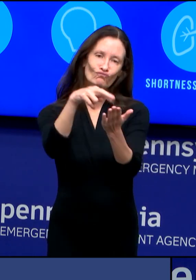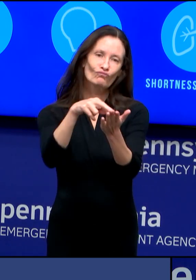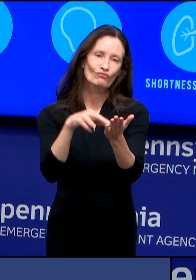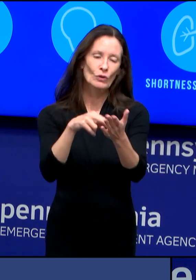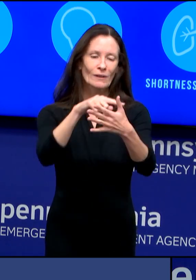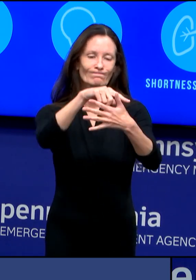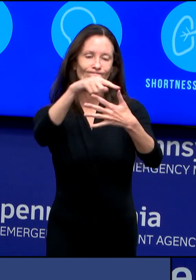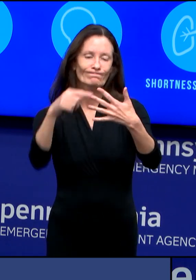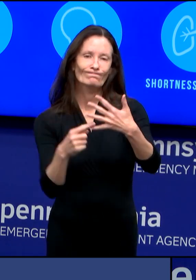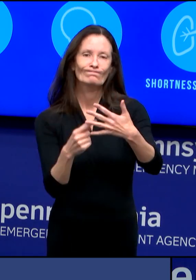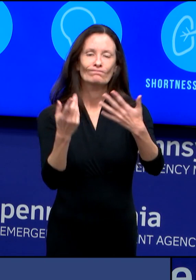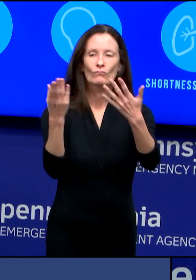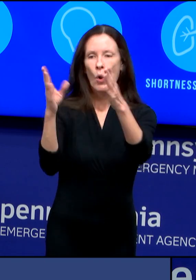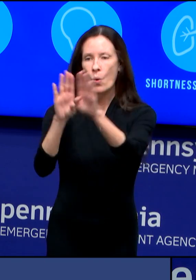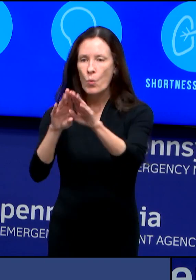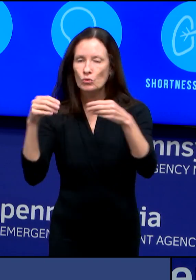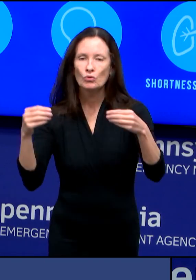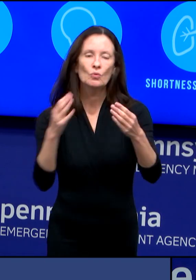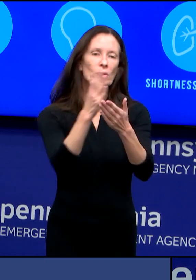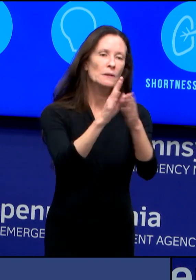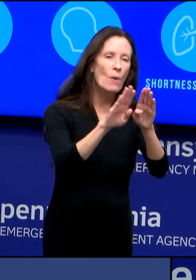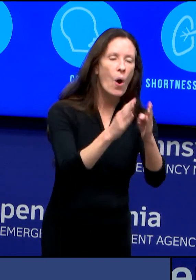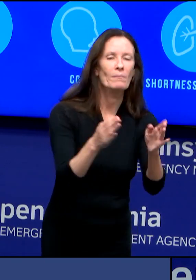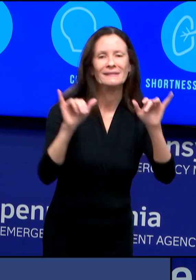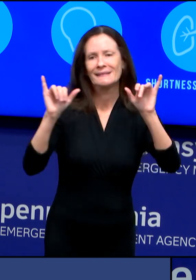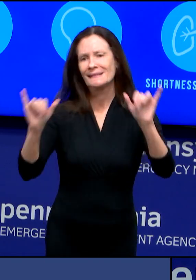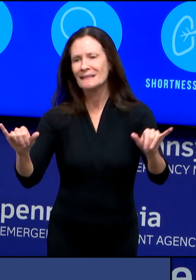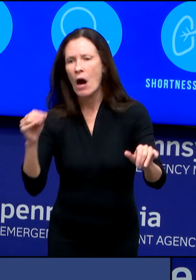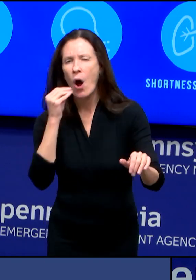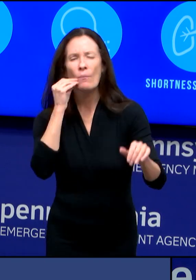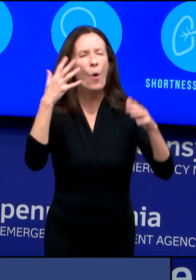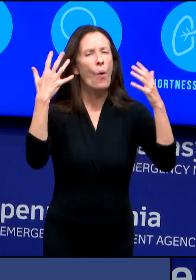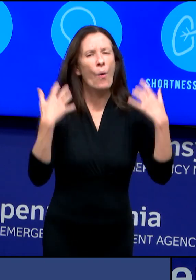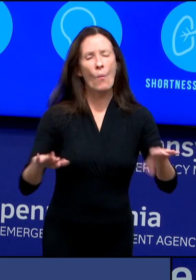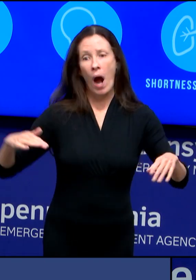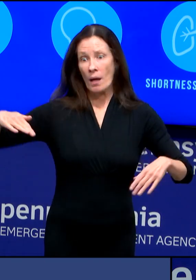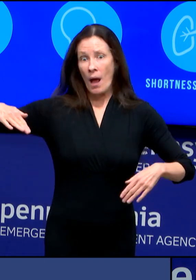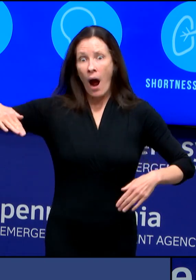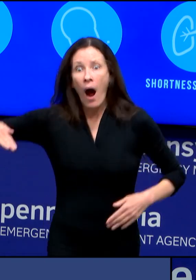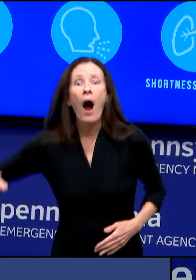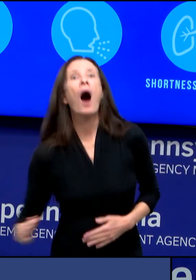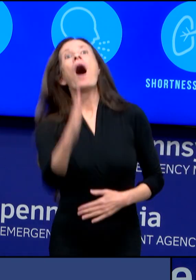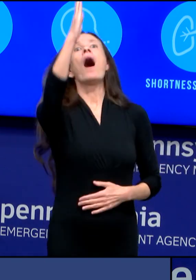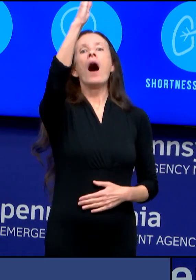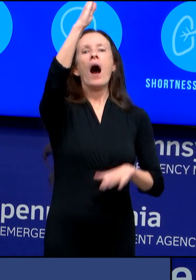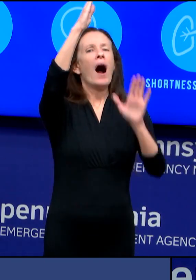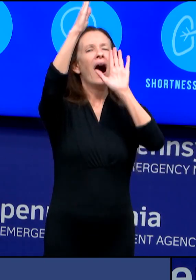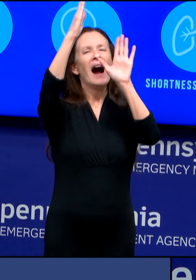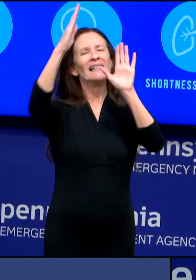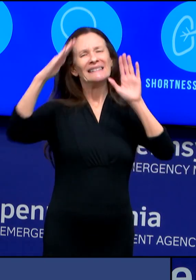efforts to try to bend the curve in terms of the number of new cases and prevent that